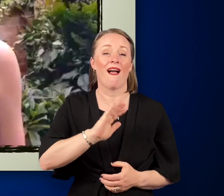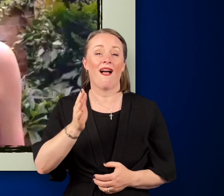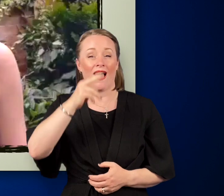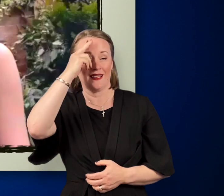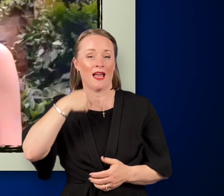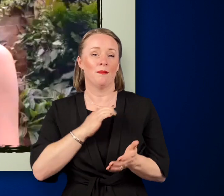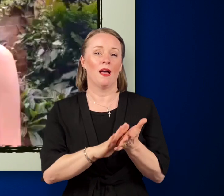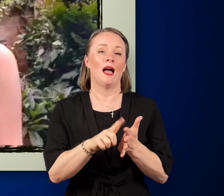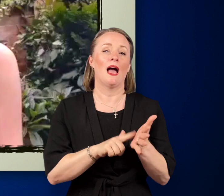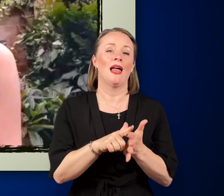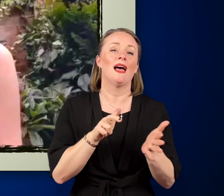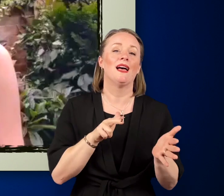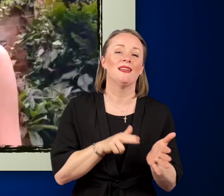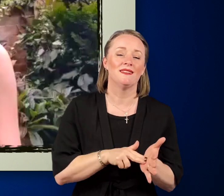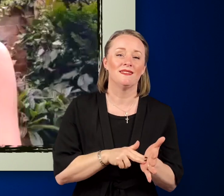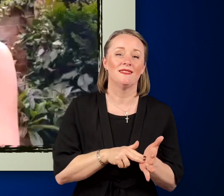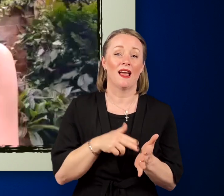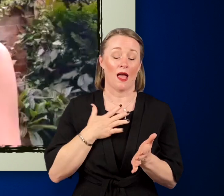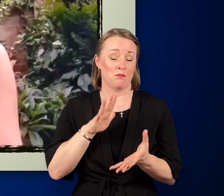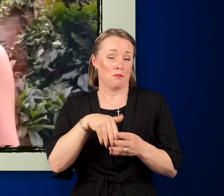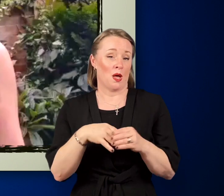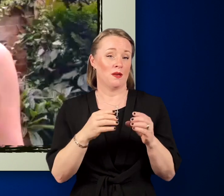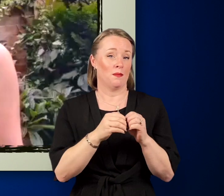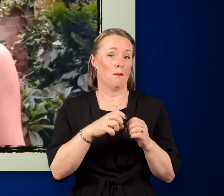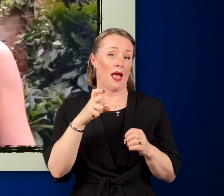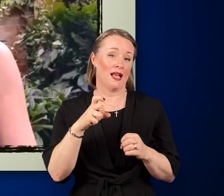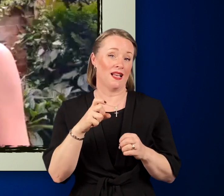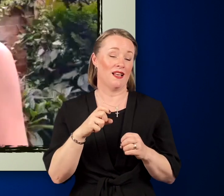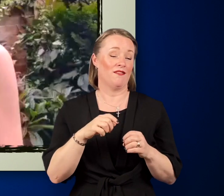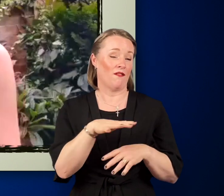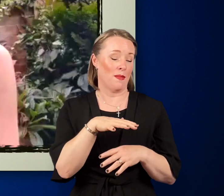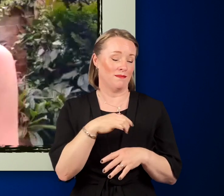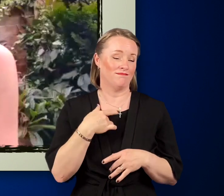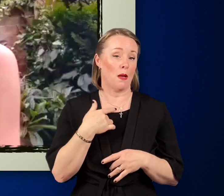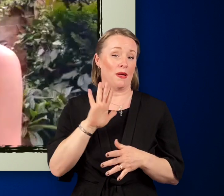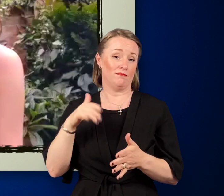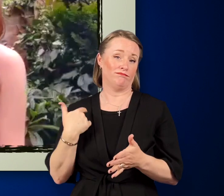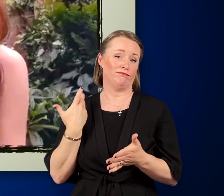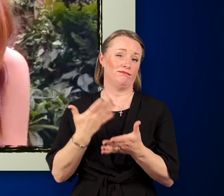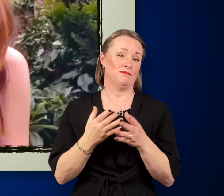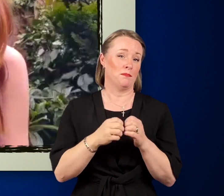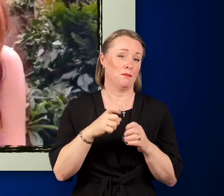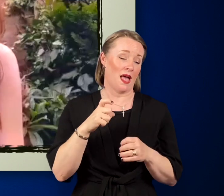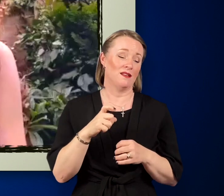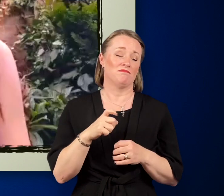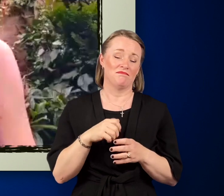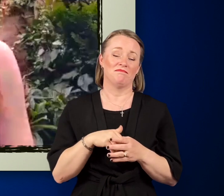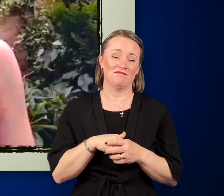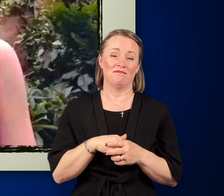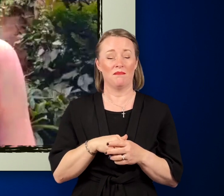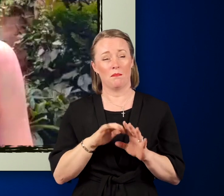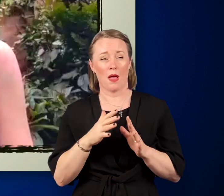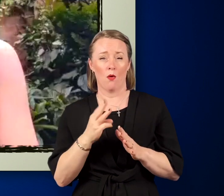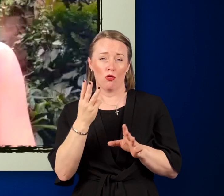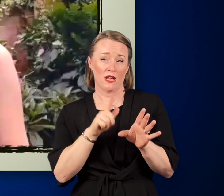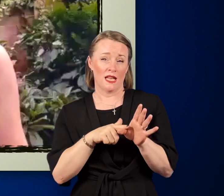My name is Helen and I am a part of the BEC family. So I've been going to BEC for quite a few years now, about